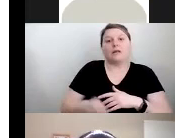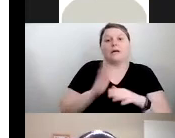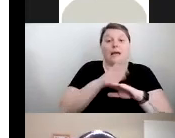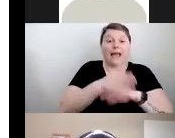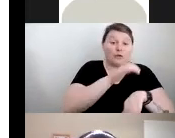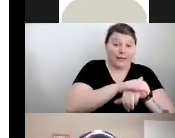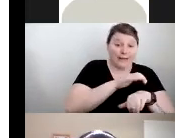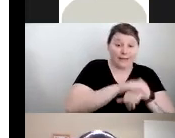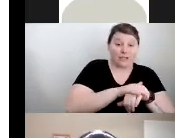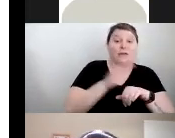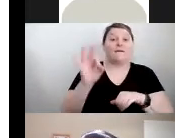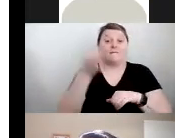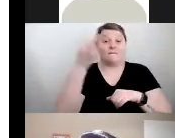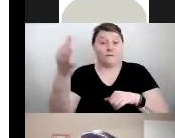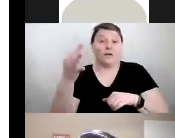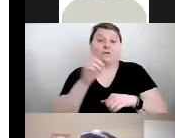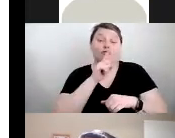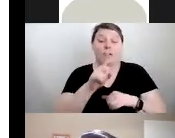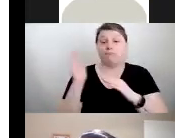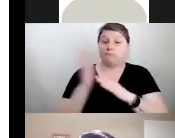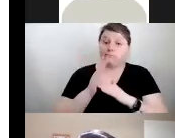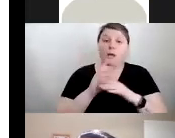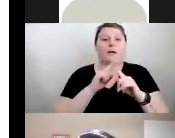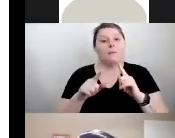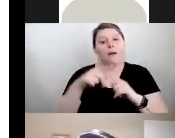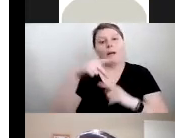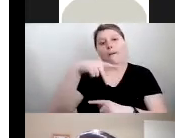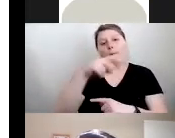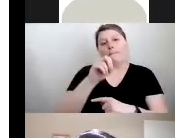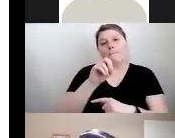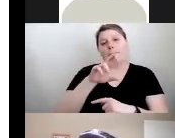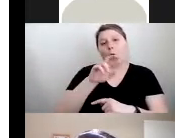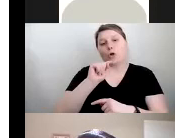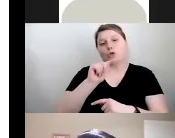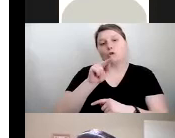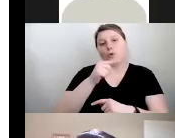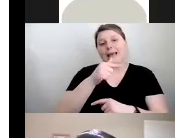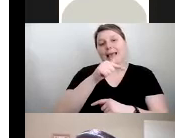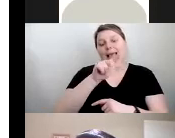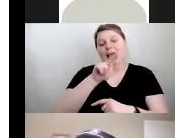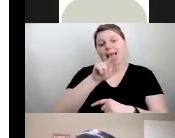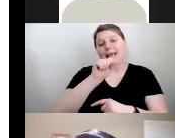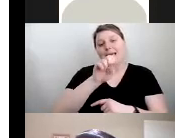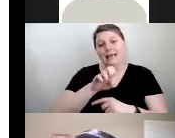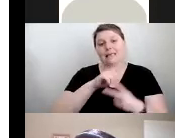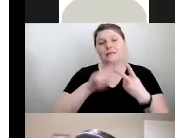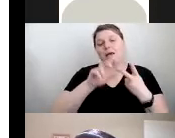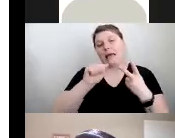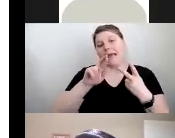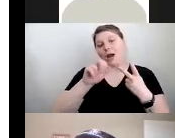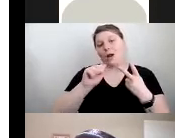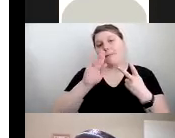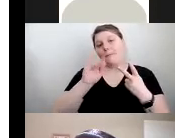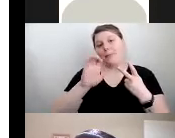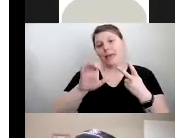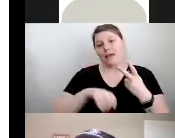English, French would be king. But Portuguese is also very important on the global health arena, Arabic, and to a lesser